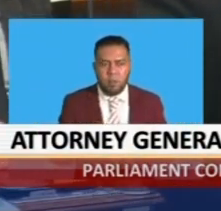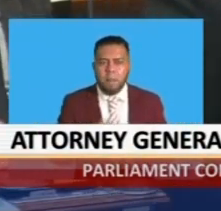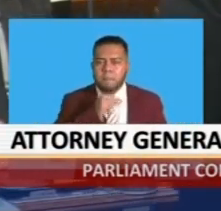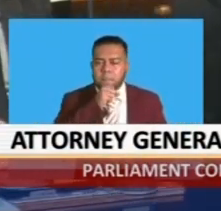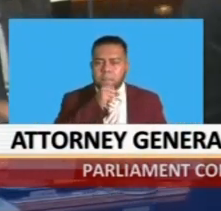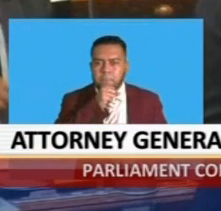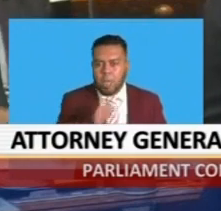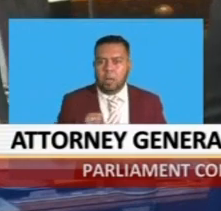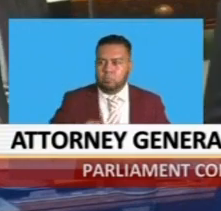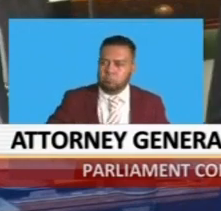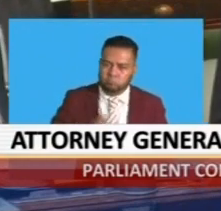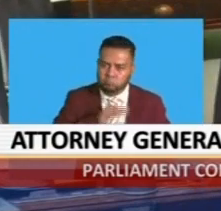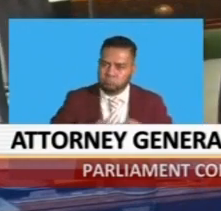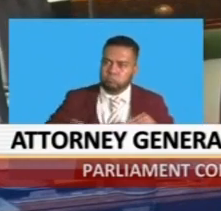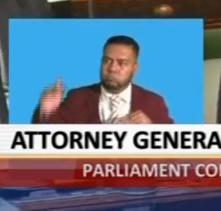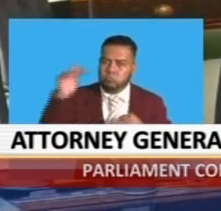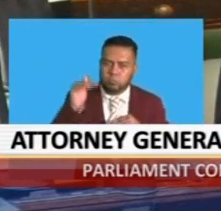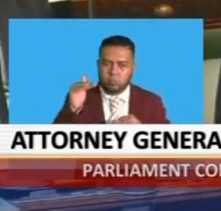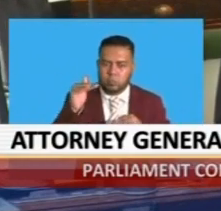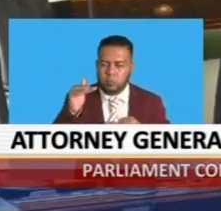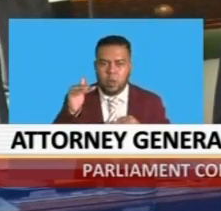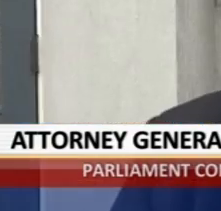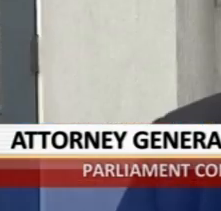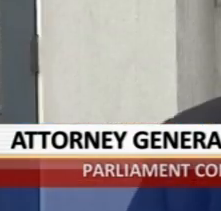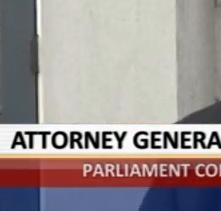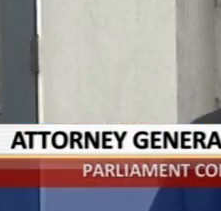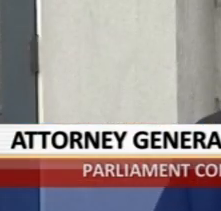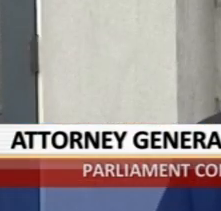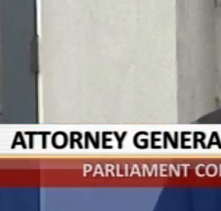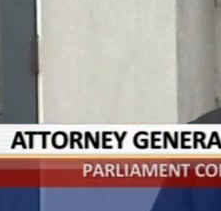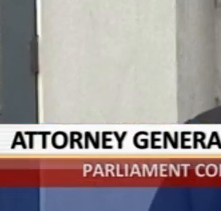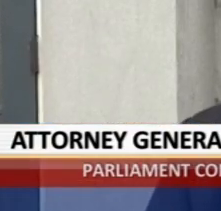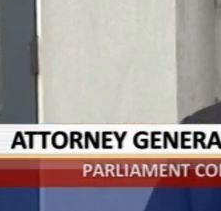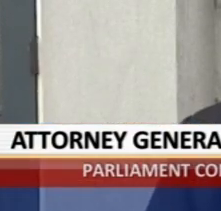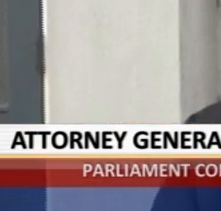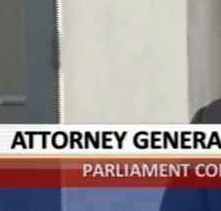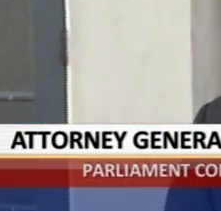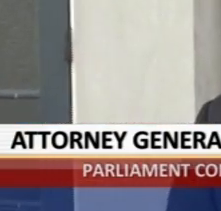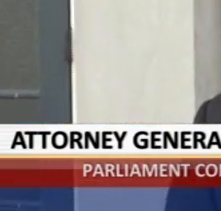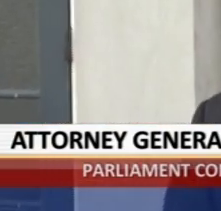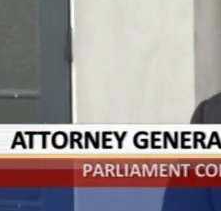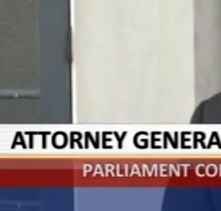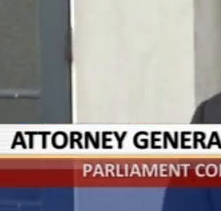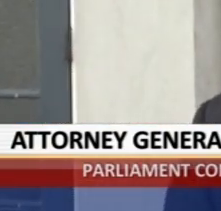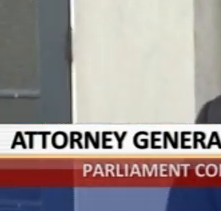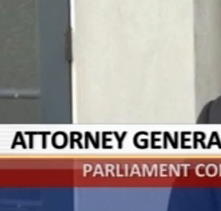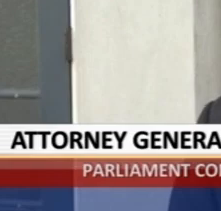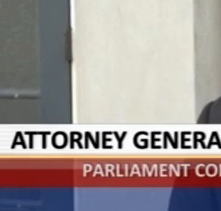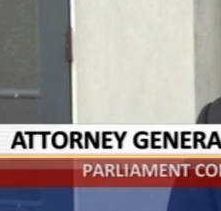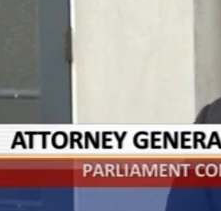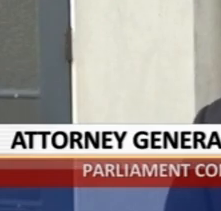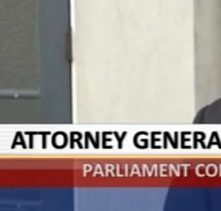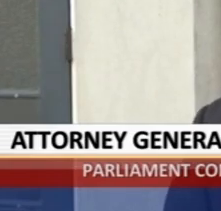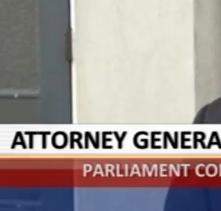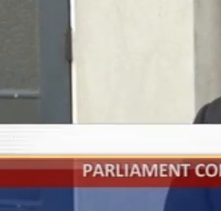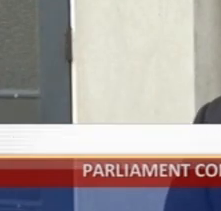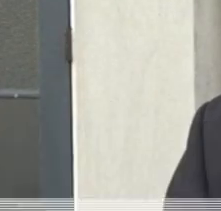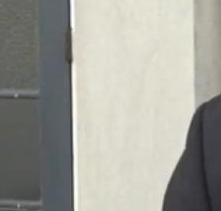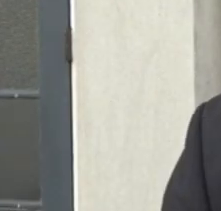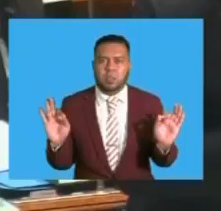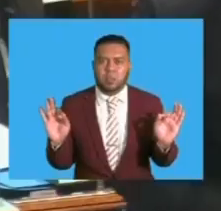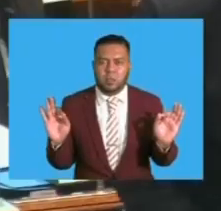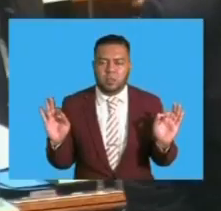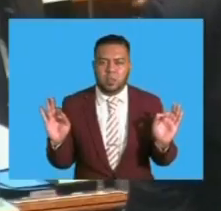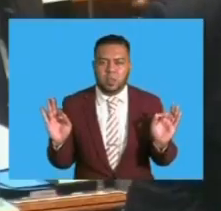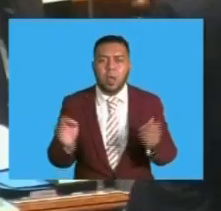misogyny actually. He says women who were referred to by Mbuli-Tavu are pillars of all communities who need to be protected at all